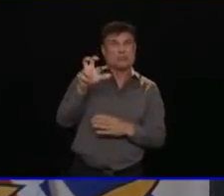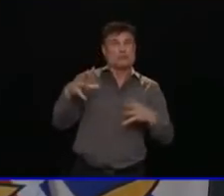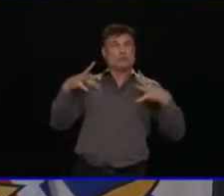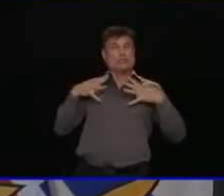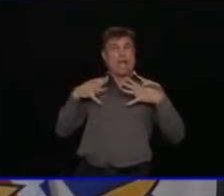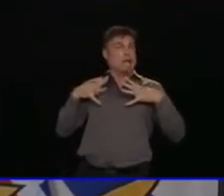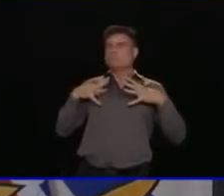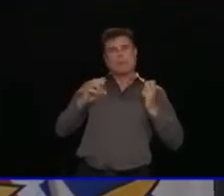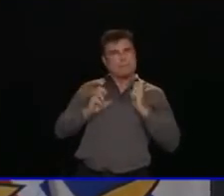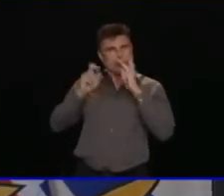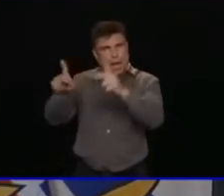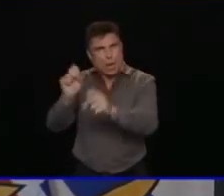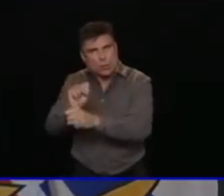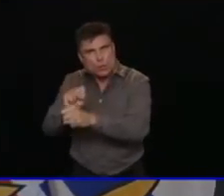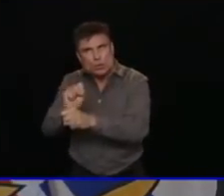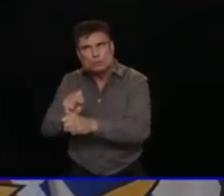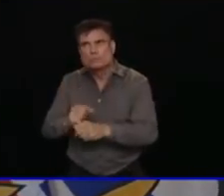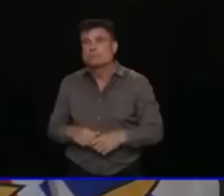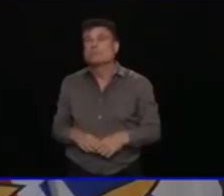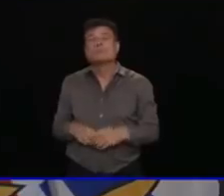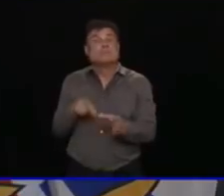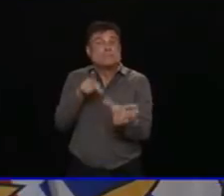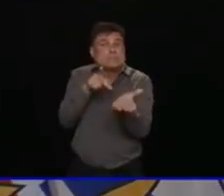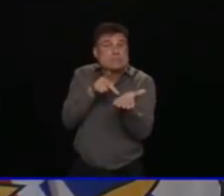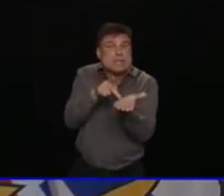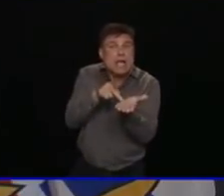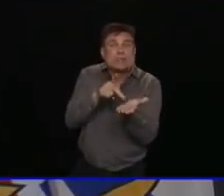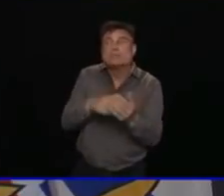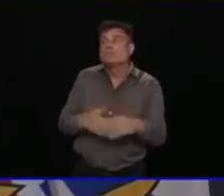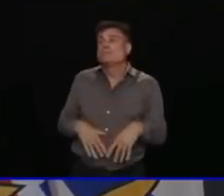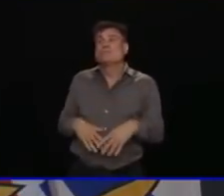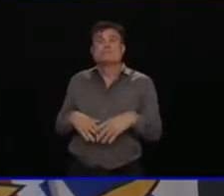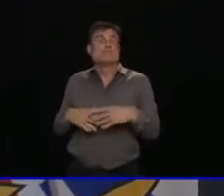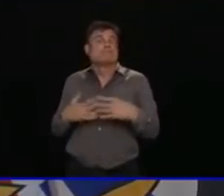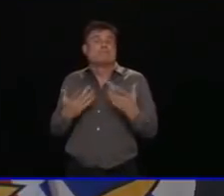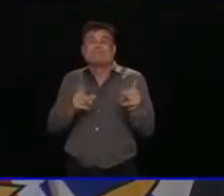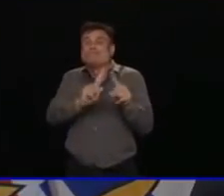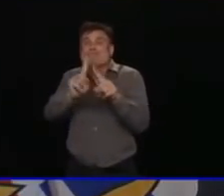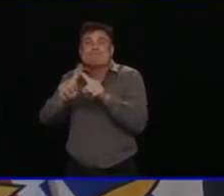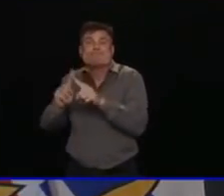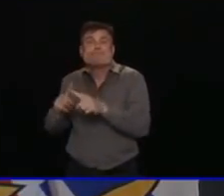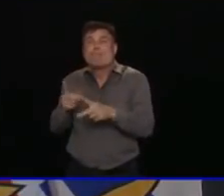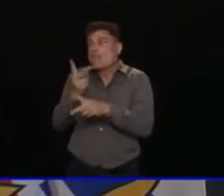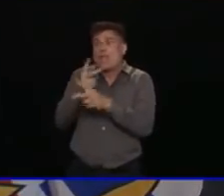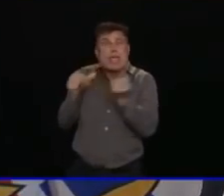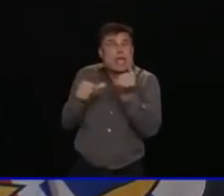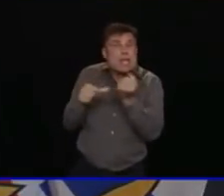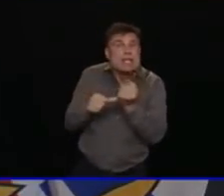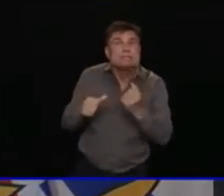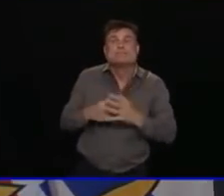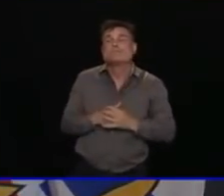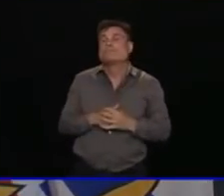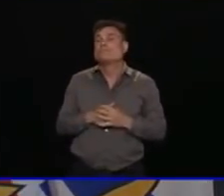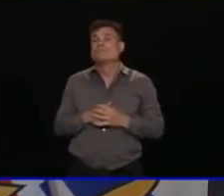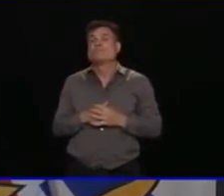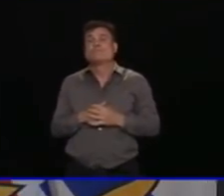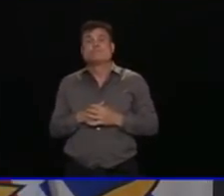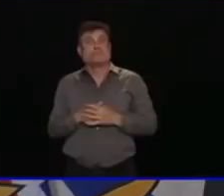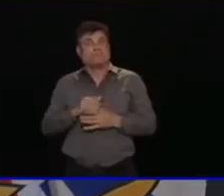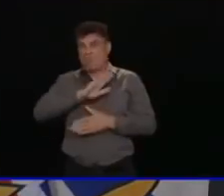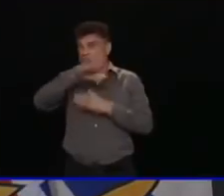care, but they've also provided and will continue to provide a significant backbone to our system as we continue